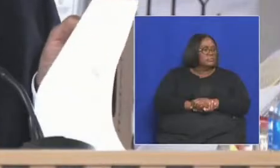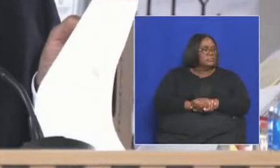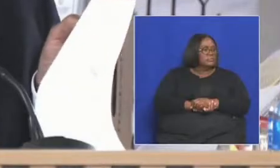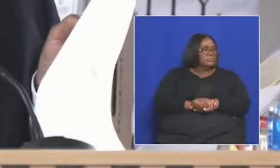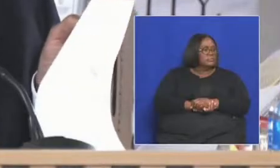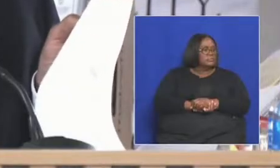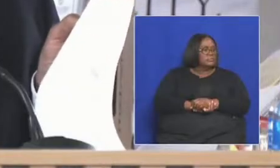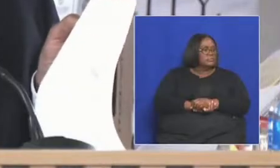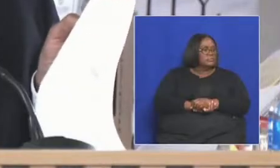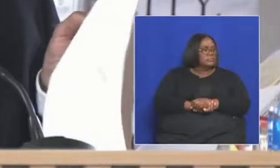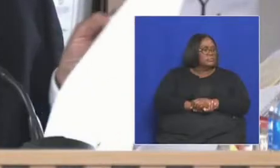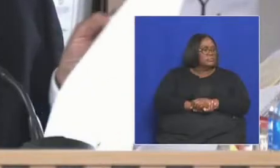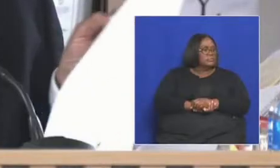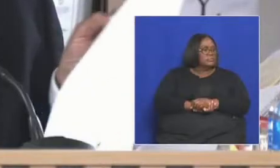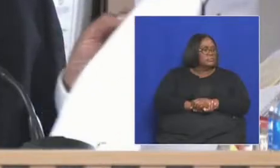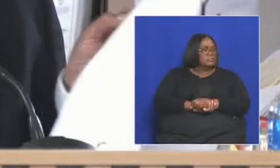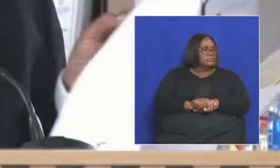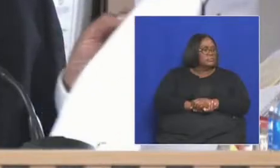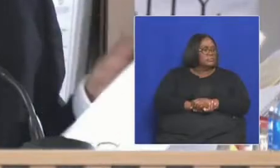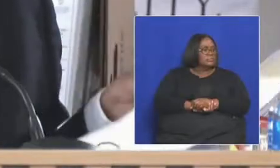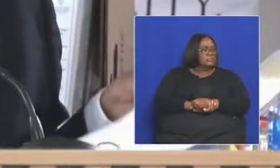Yeah.